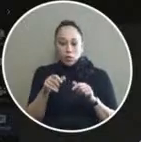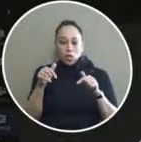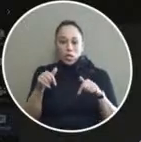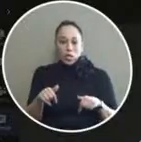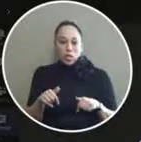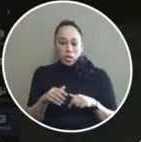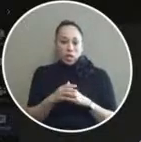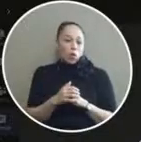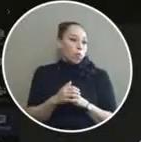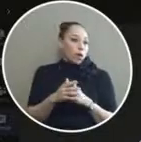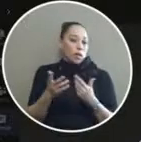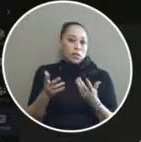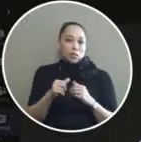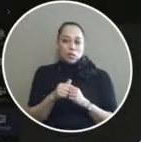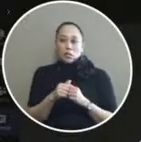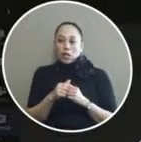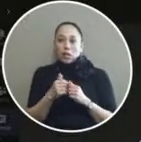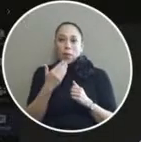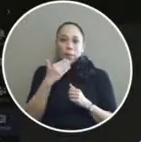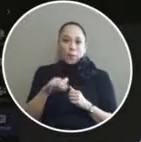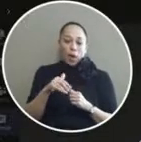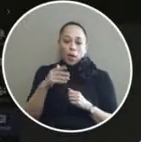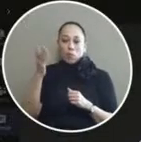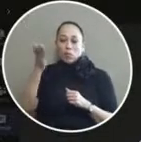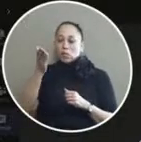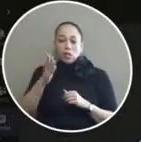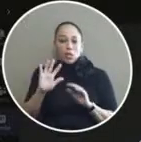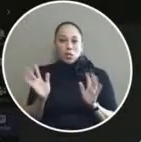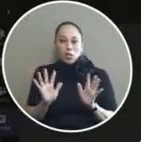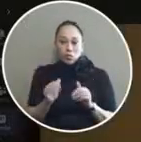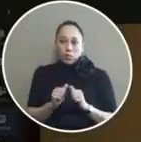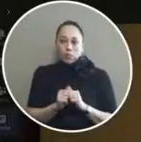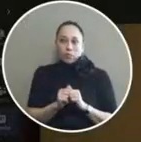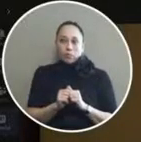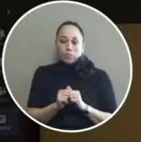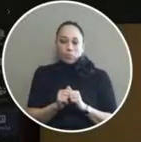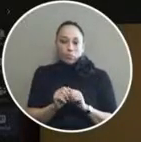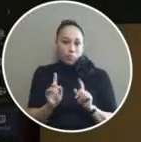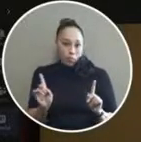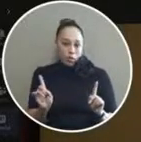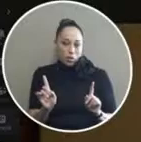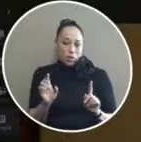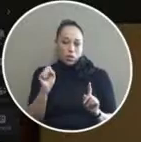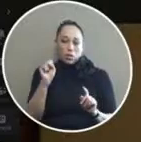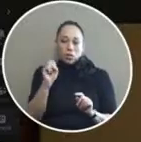a thorough and well executed presentation whatsoever. So